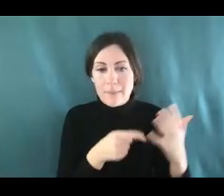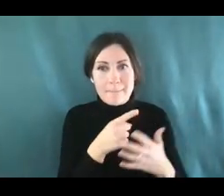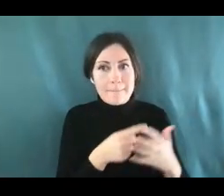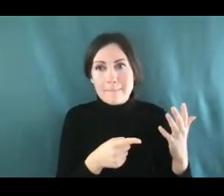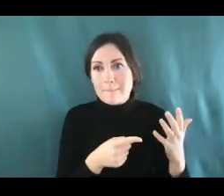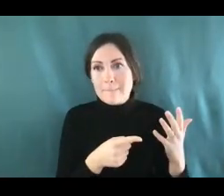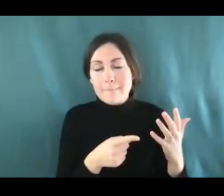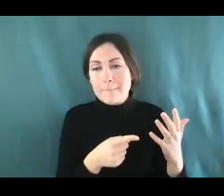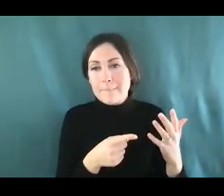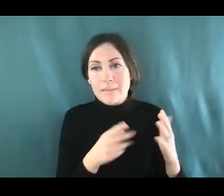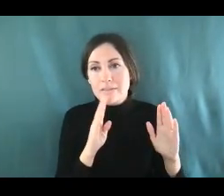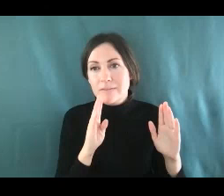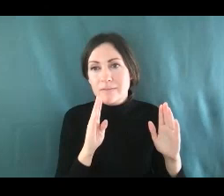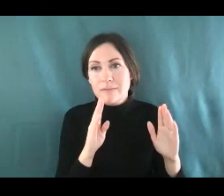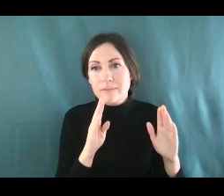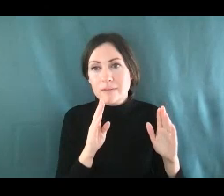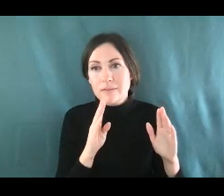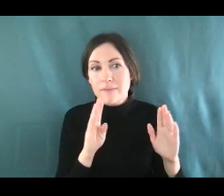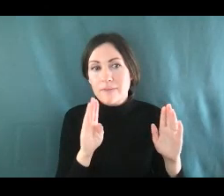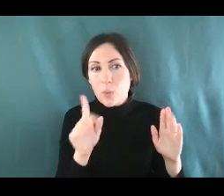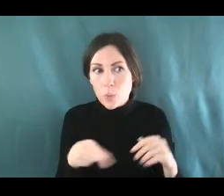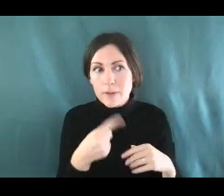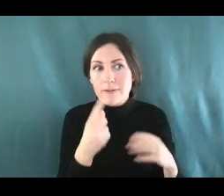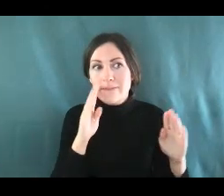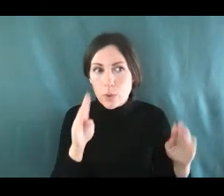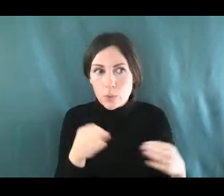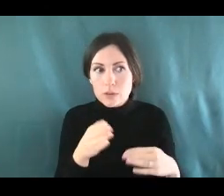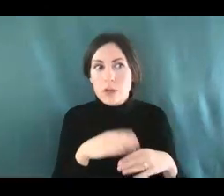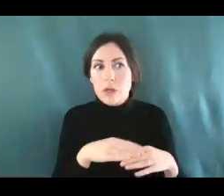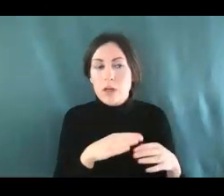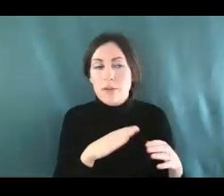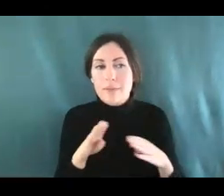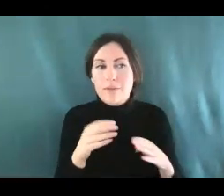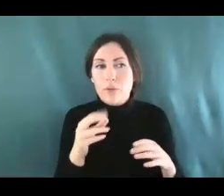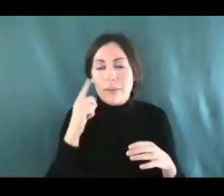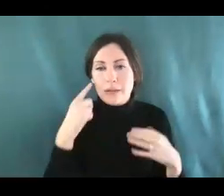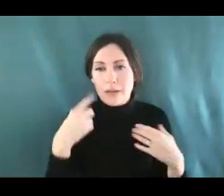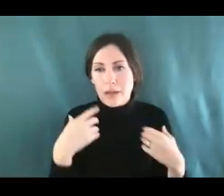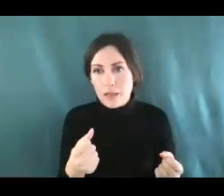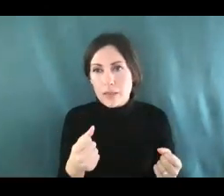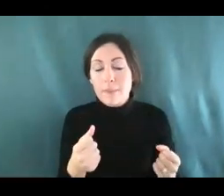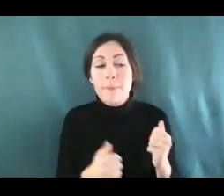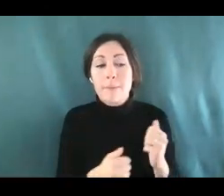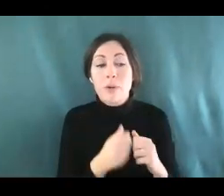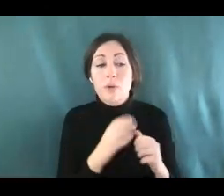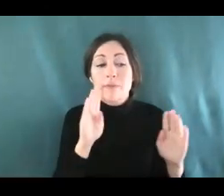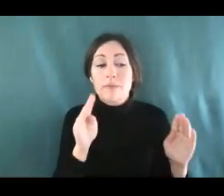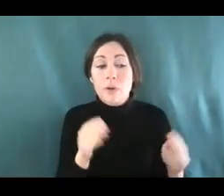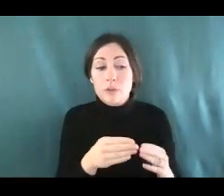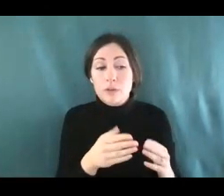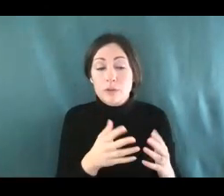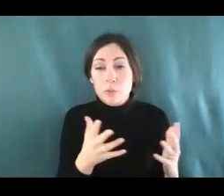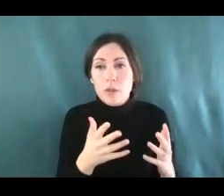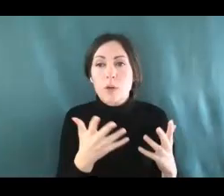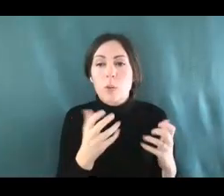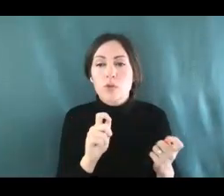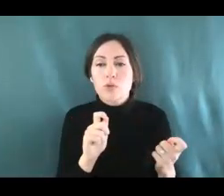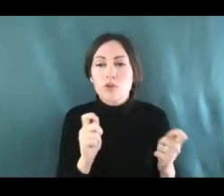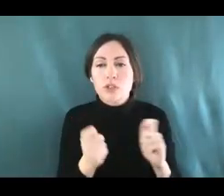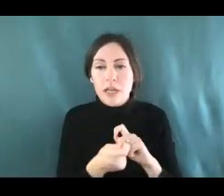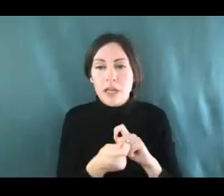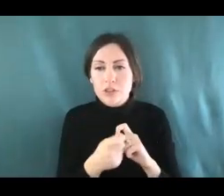has that as the major primary focus. Most of their focuses are in changing the infrastructure